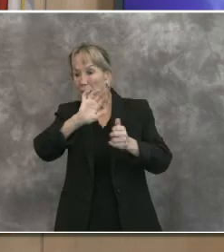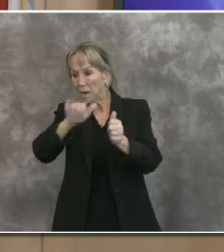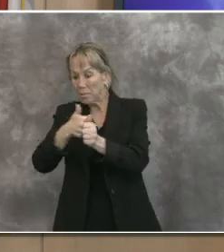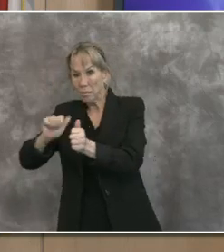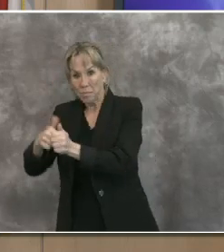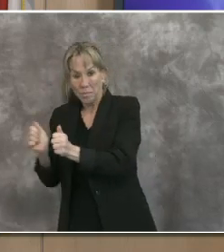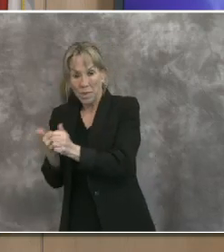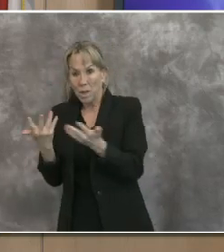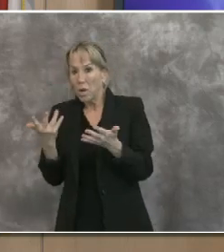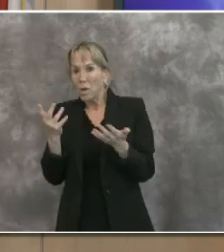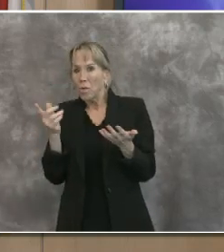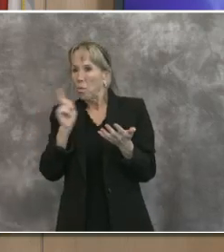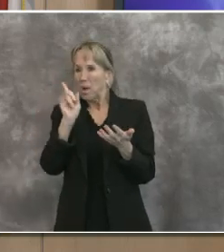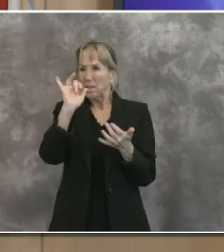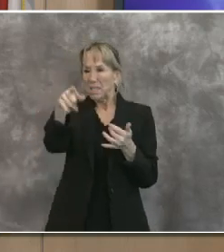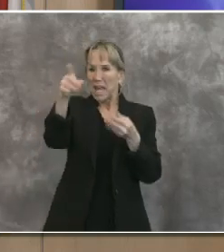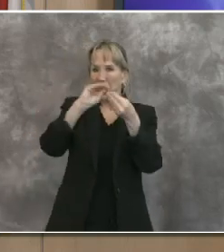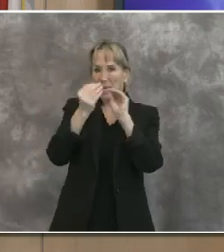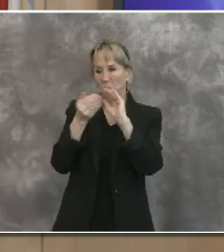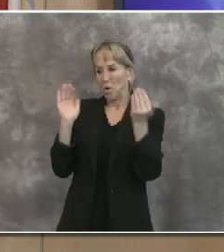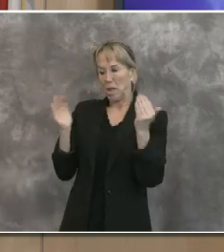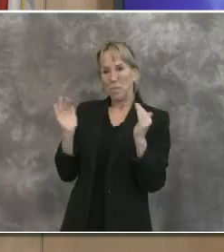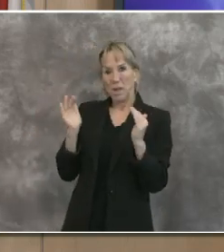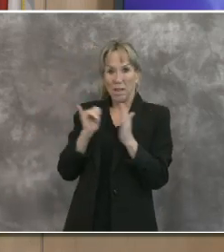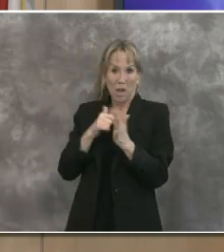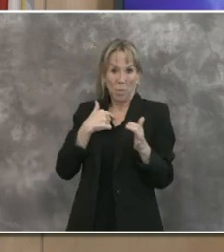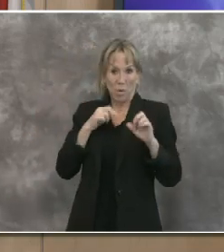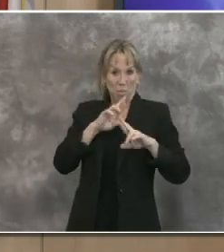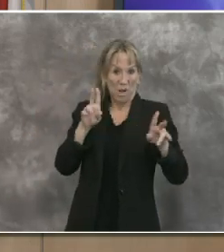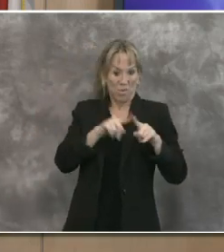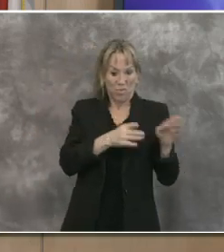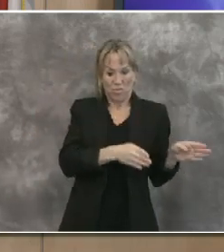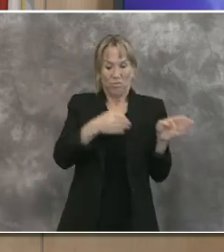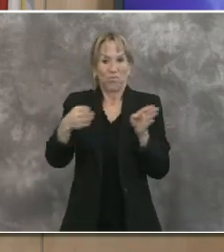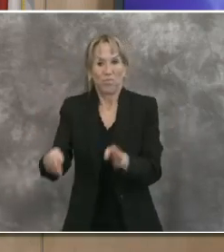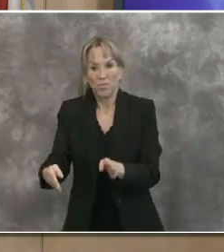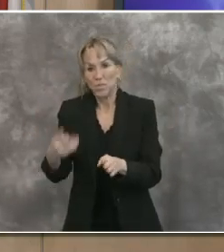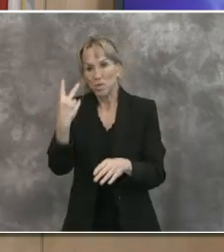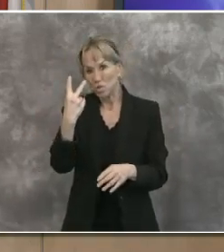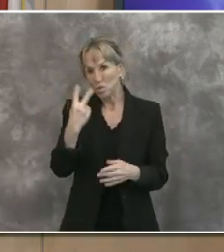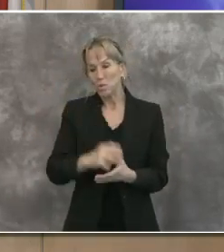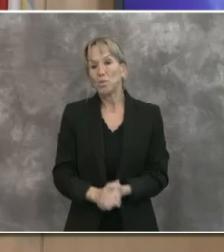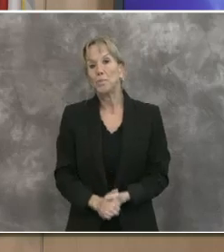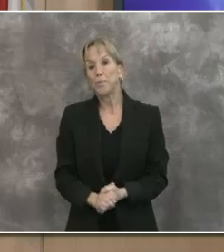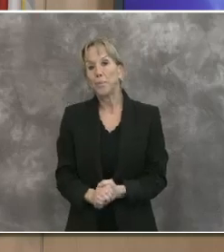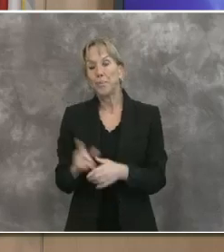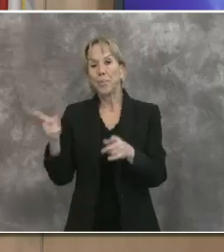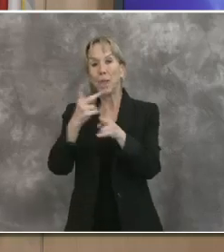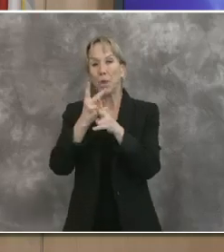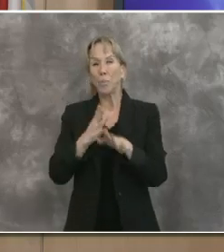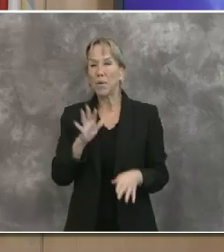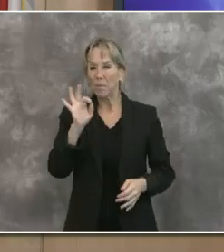allow us to move further into phase 2? Okay, Supervisor Fletcher is going to respond.